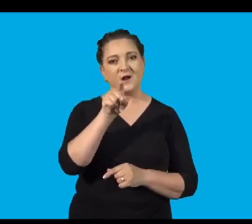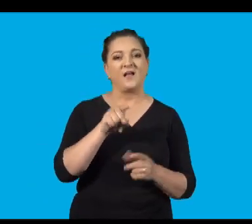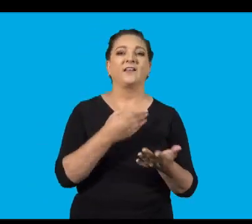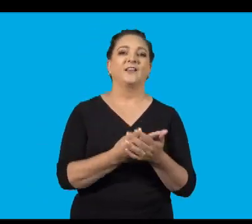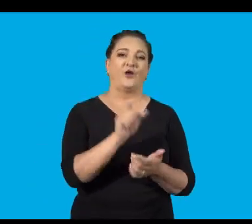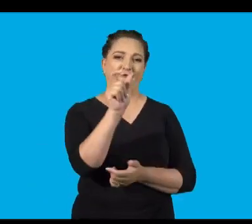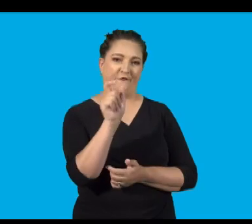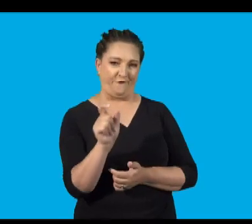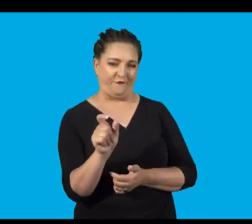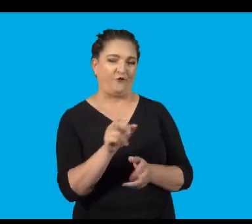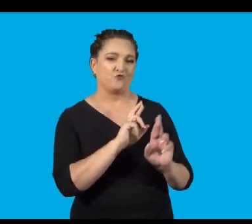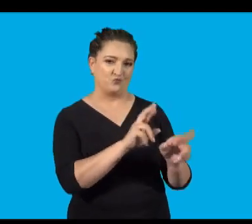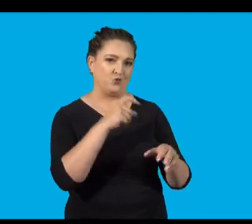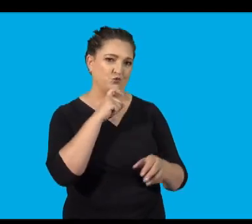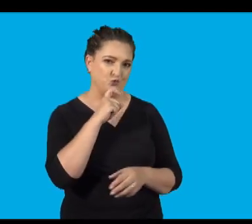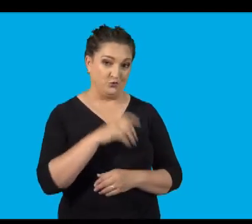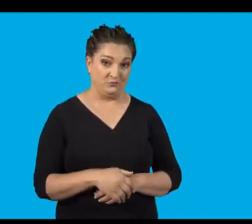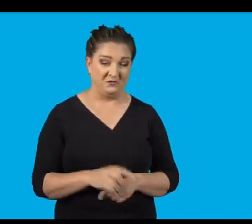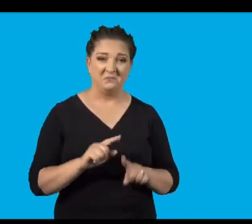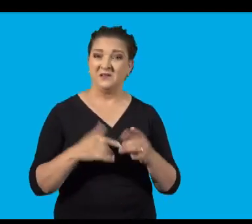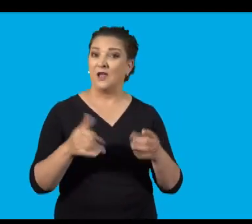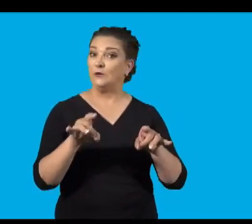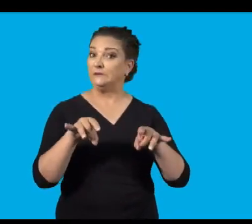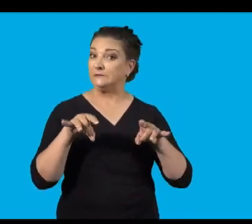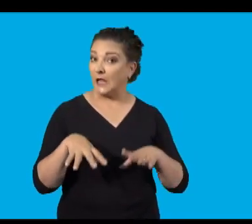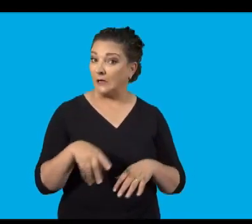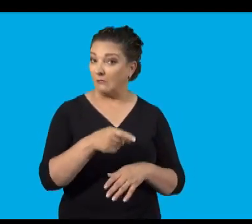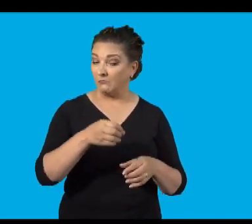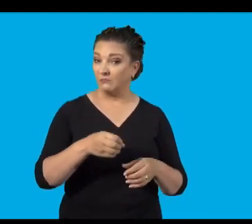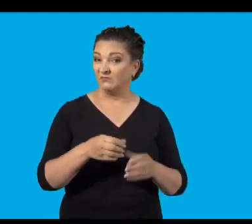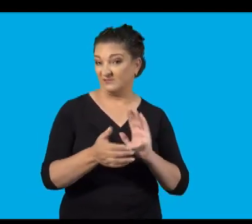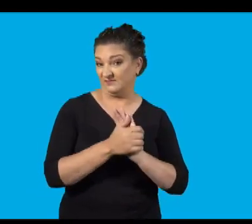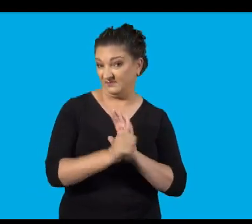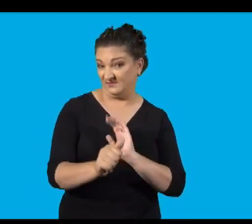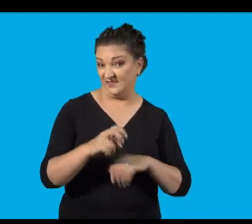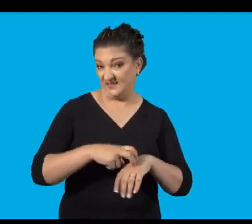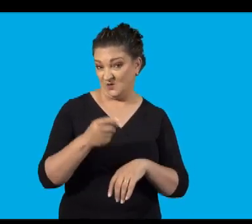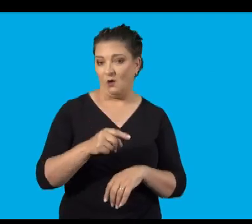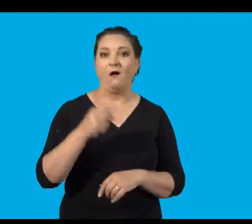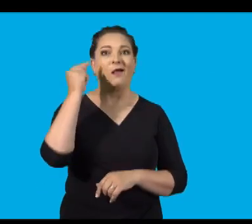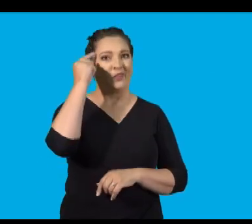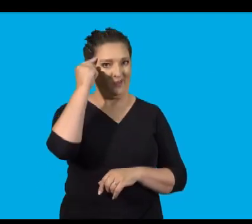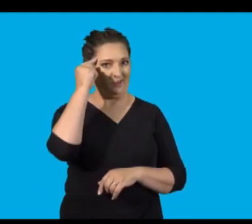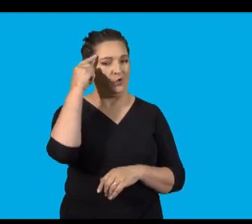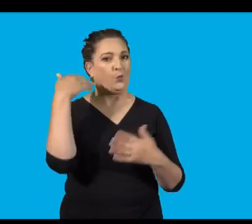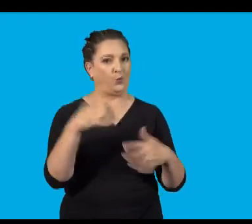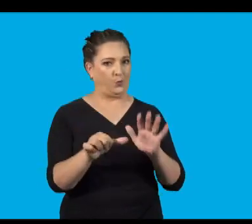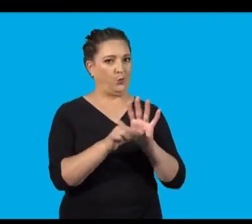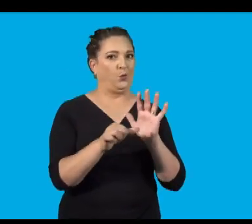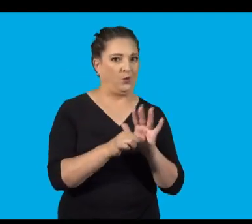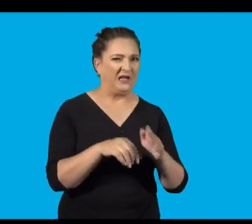and vocabulary. Remember, for exam competency, you should be able to have critical thinking